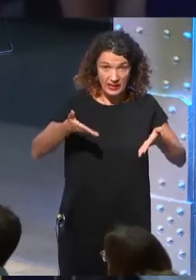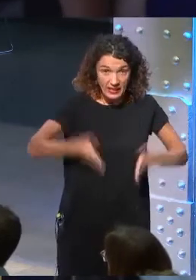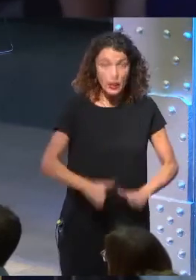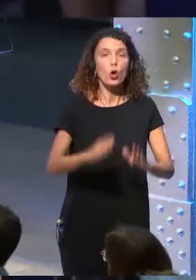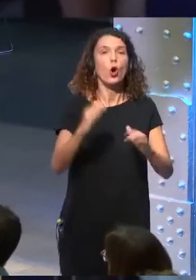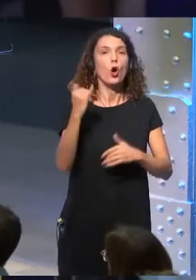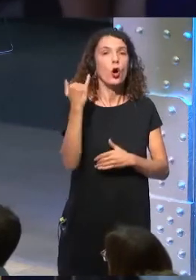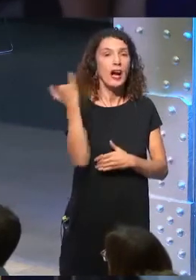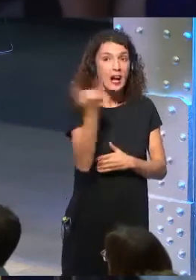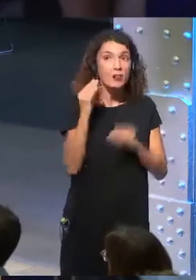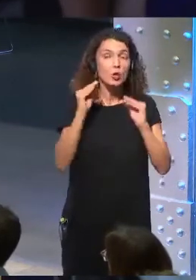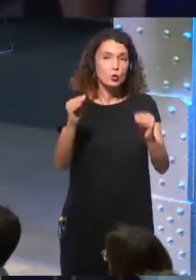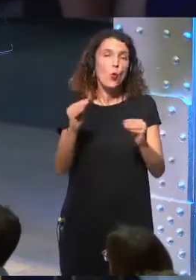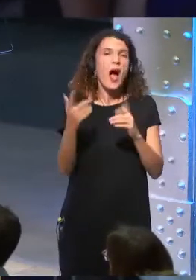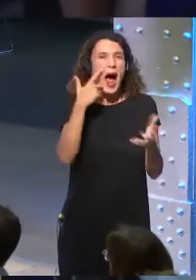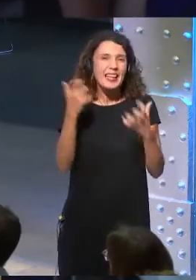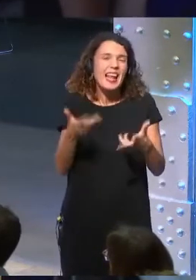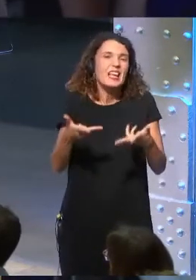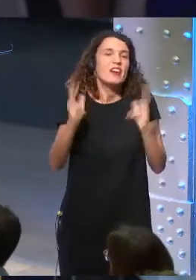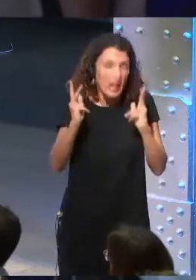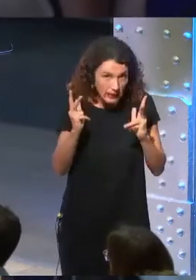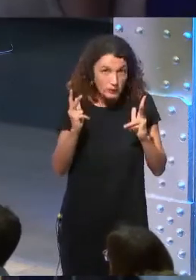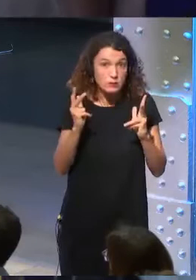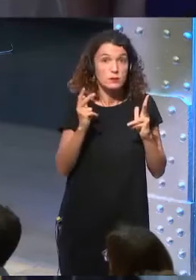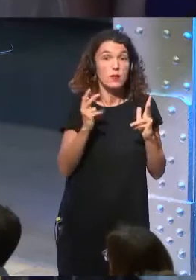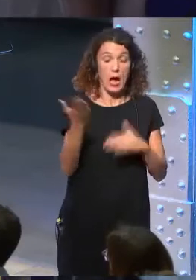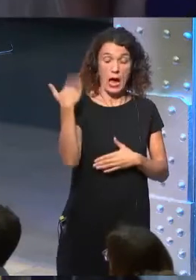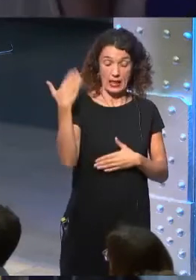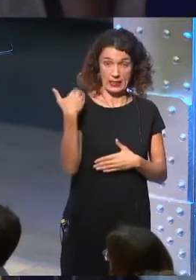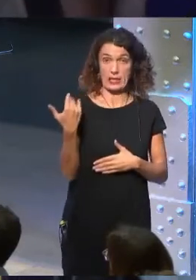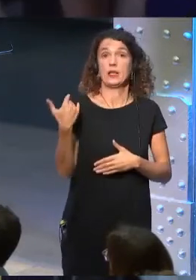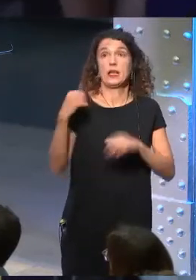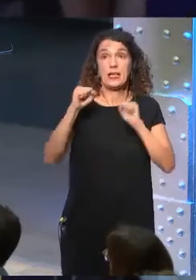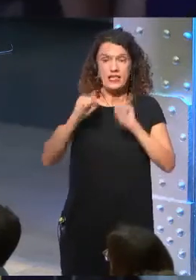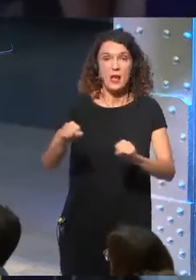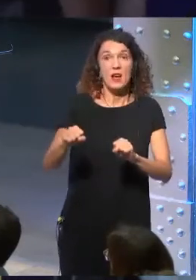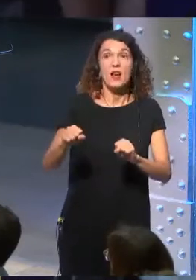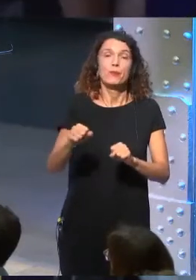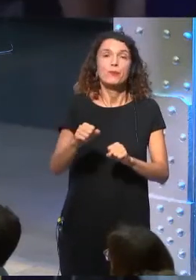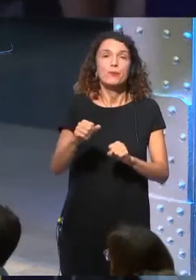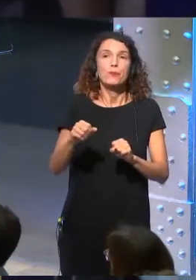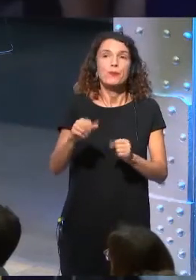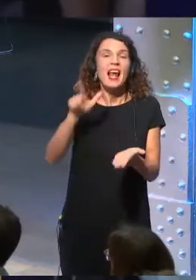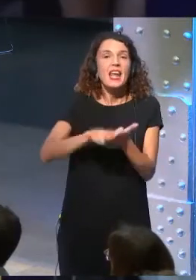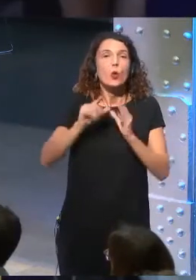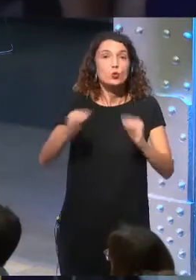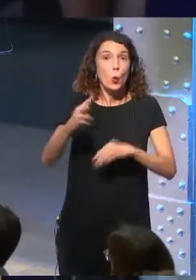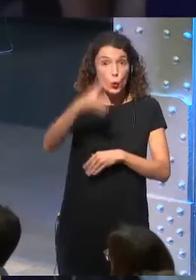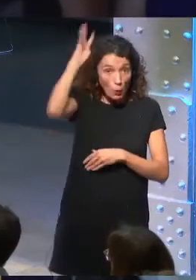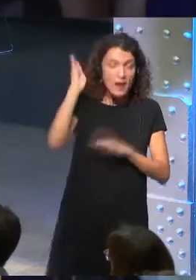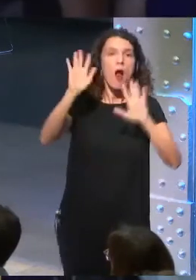general, initiated everyone in the liberal arts, so who rejected the Roman